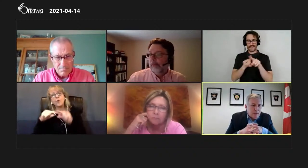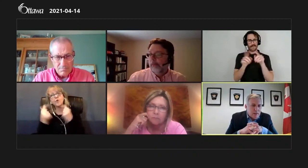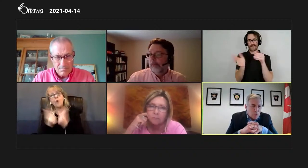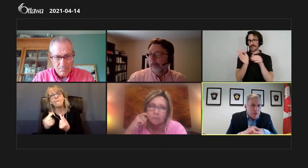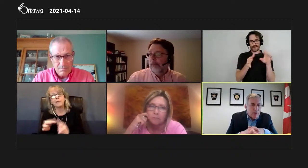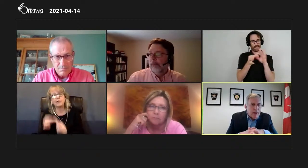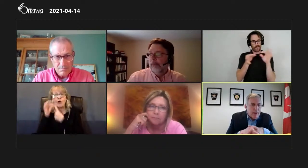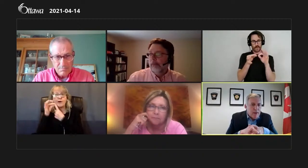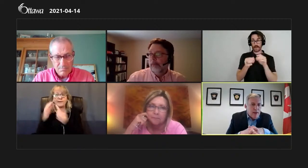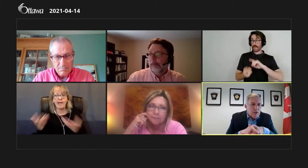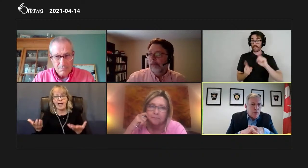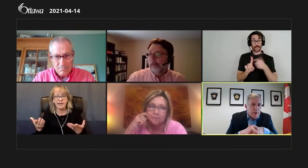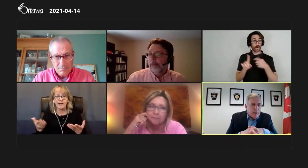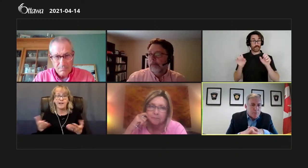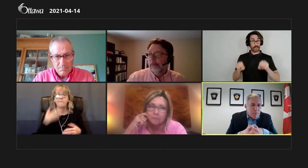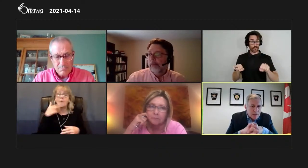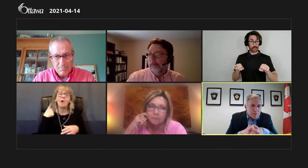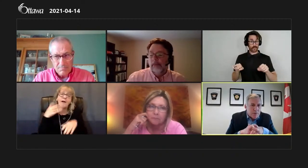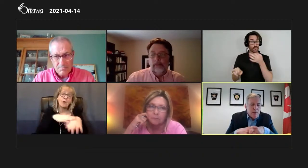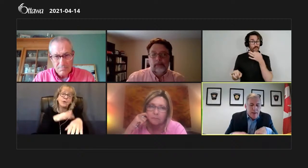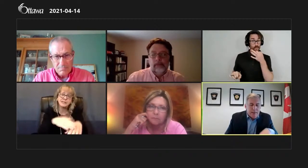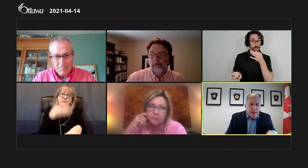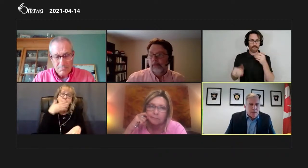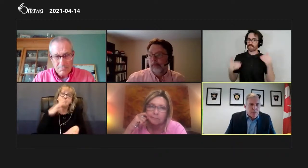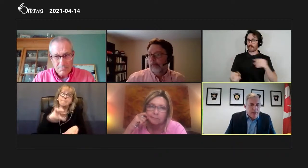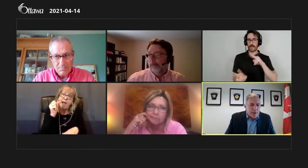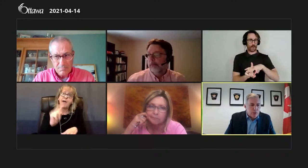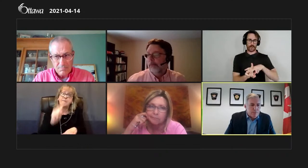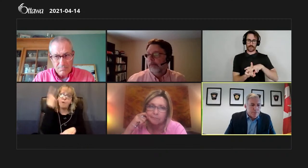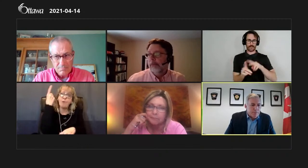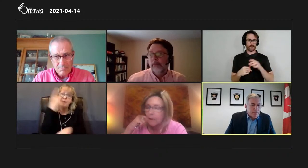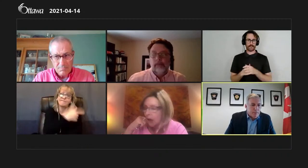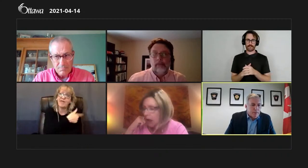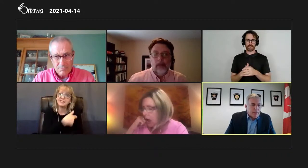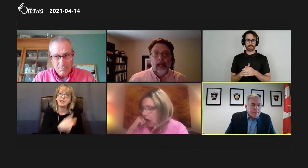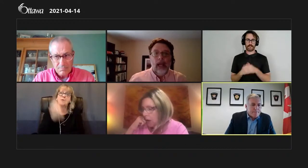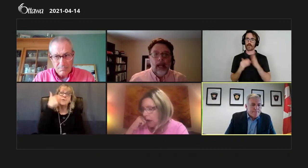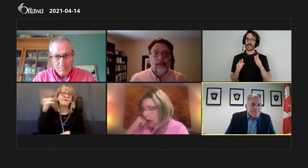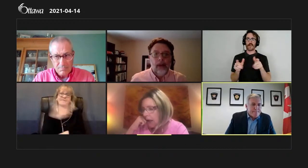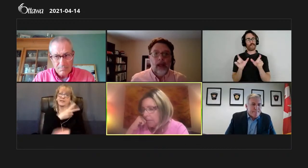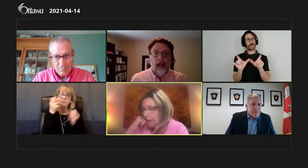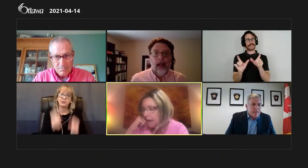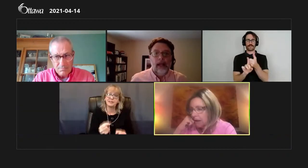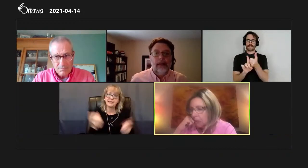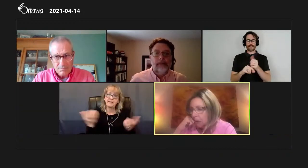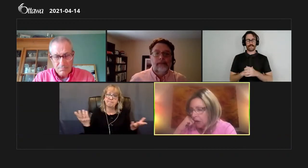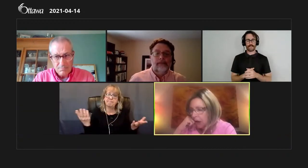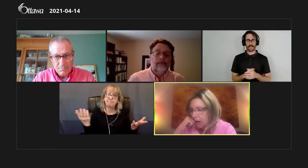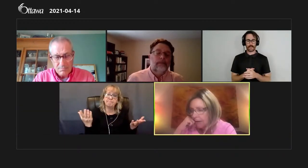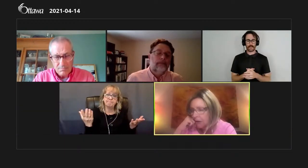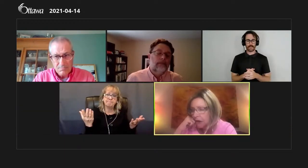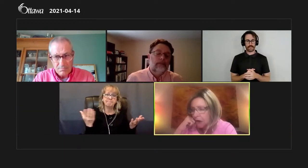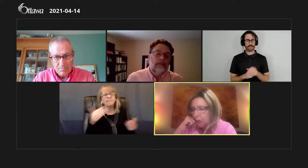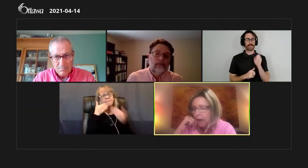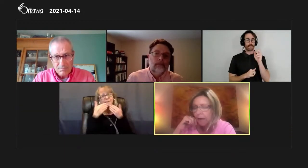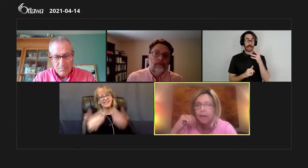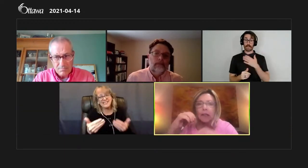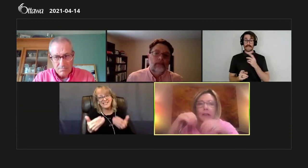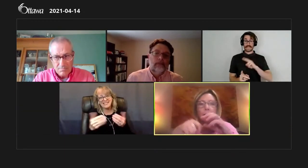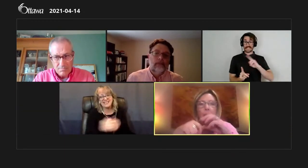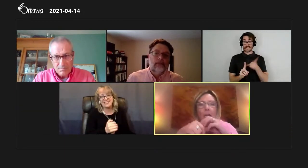vaccine, take the one you can get as quickly as possible and get some protection. Okay, second question has to do